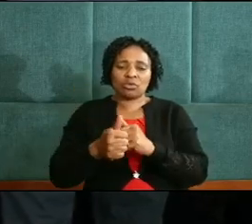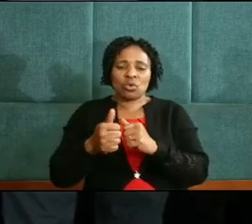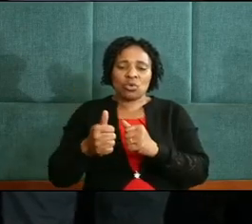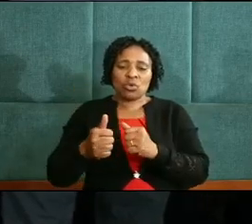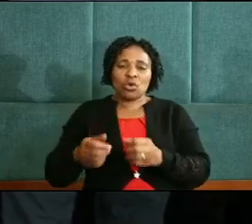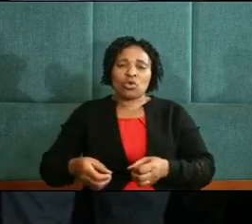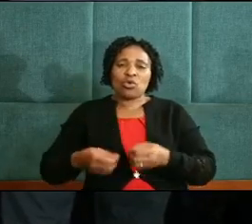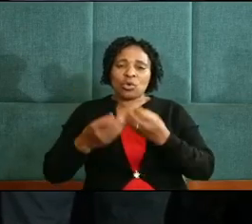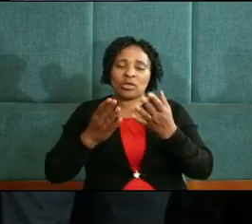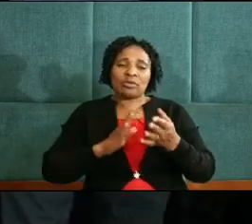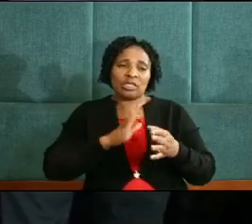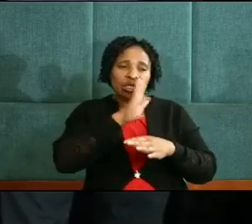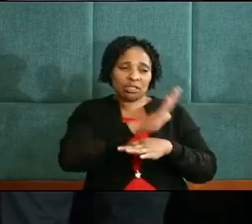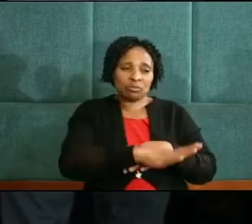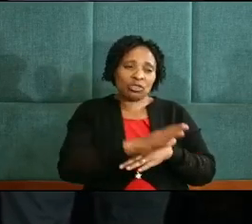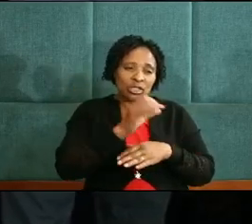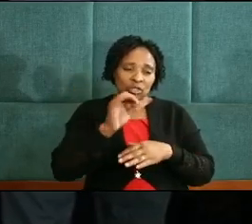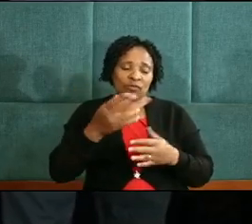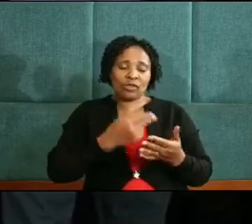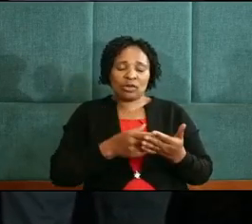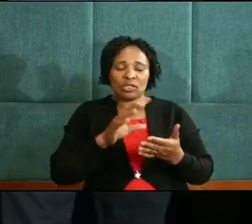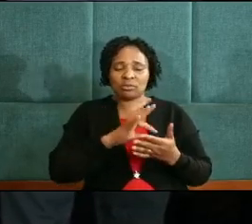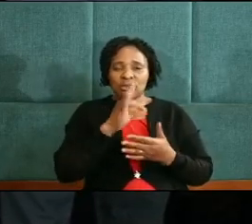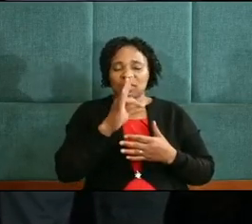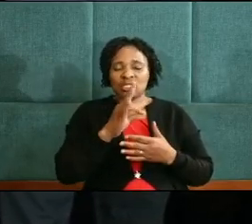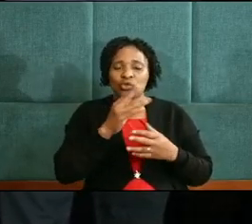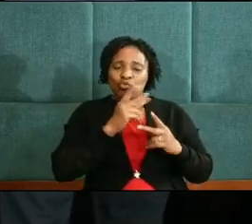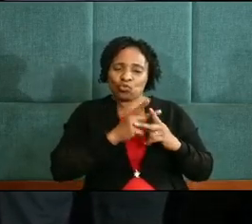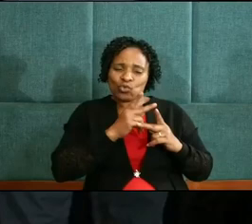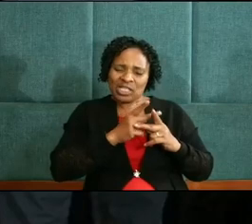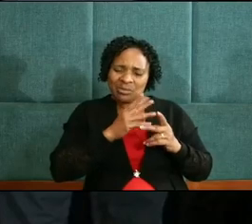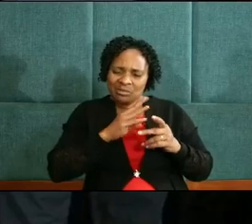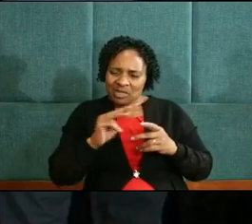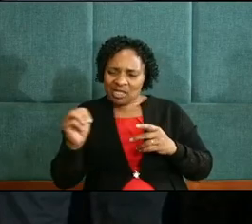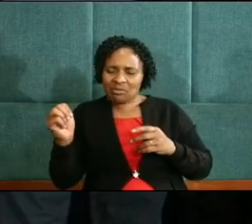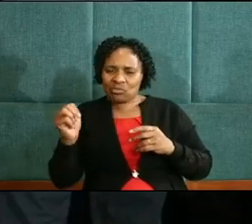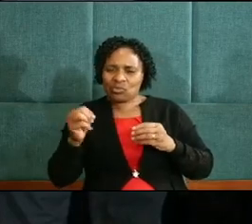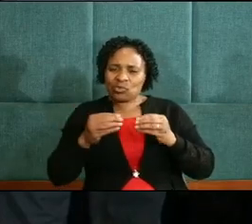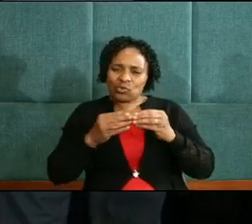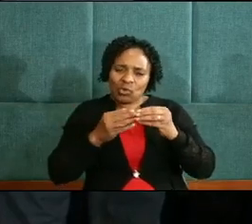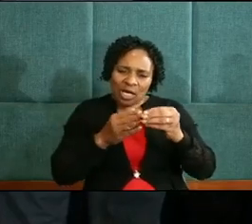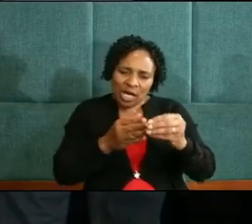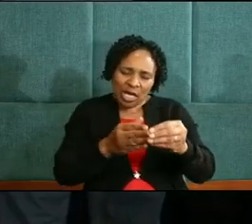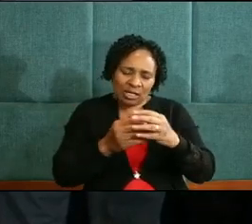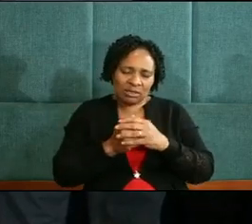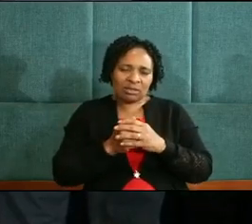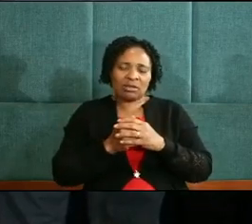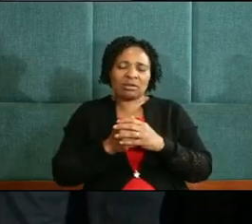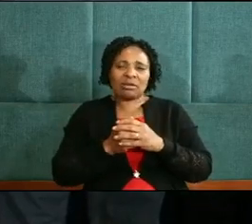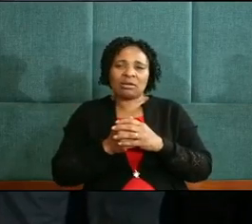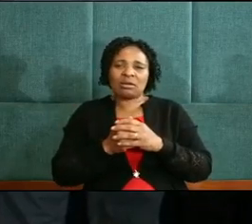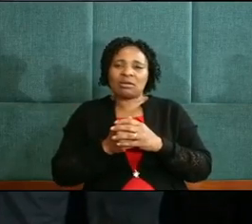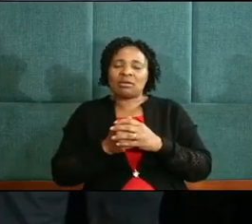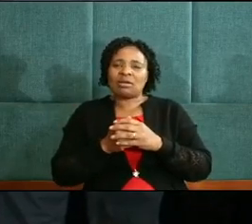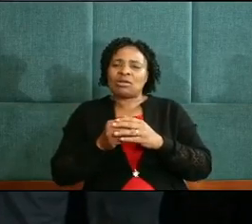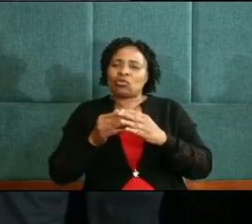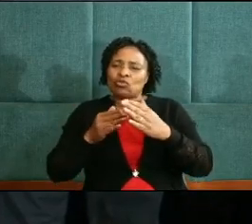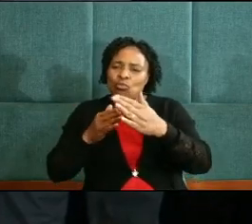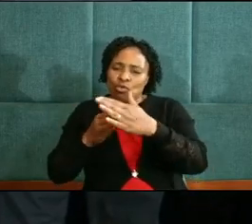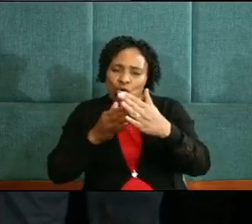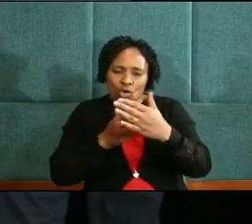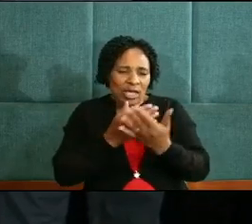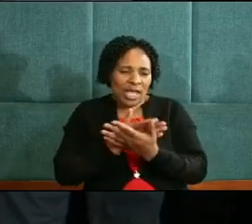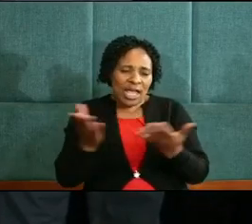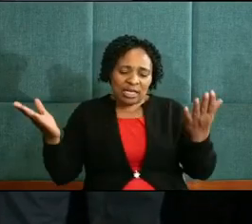the deposit of the Holy Spirit, yes, to keep them, yes, to guide them, to bar every